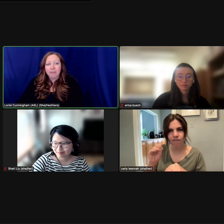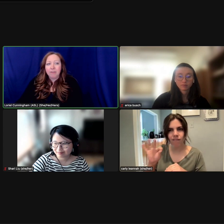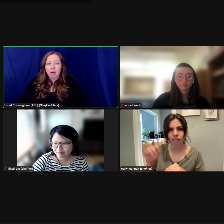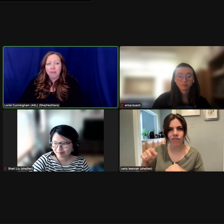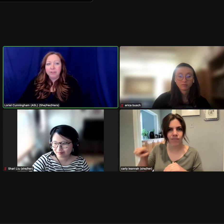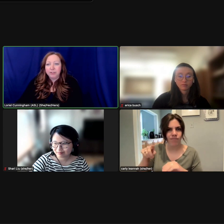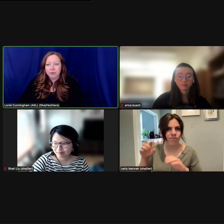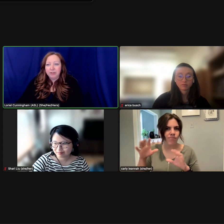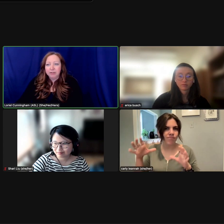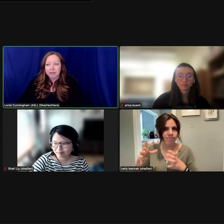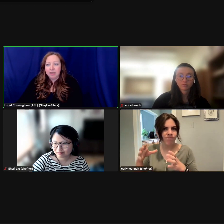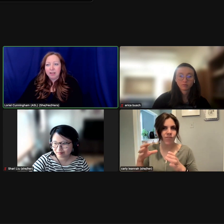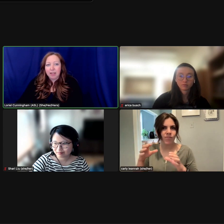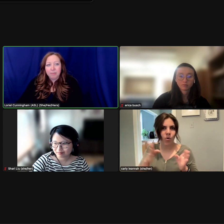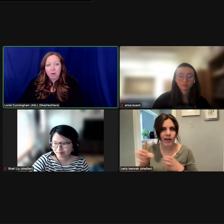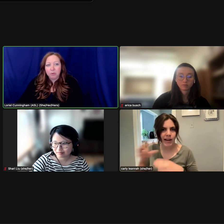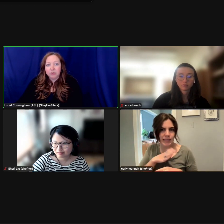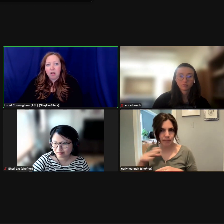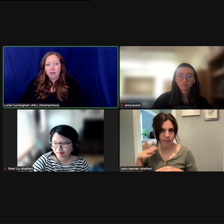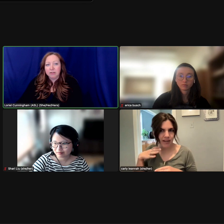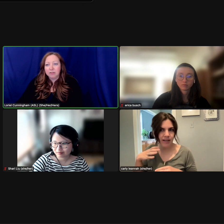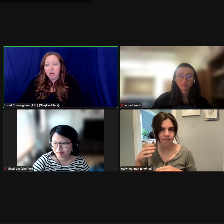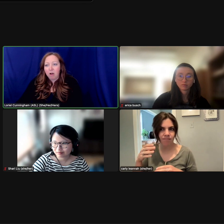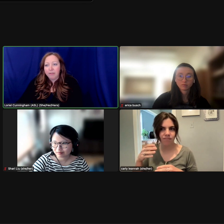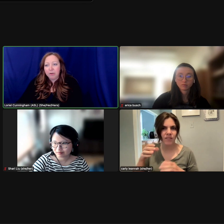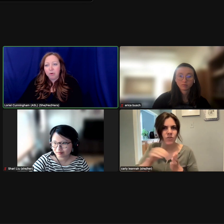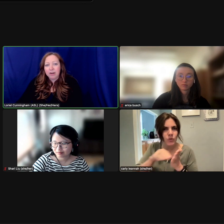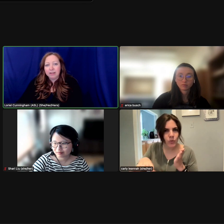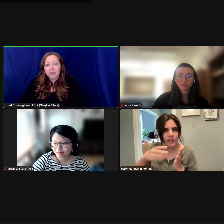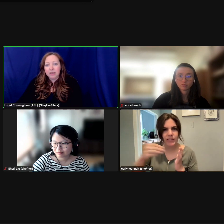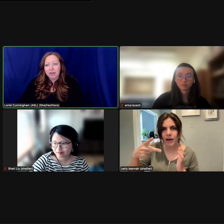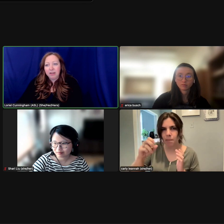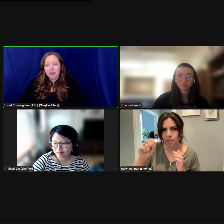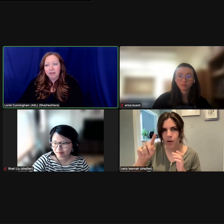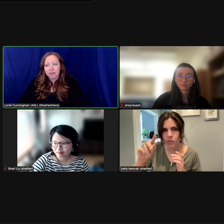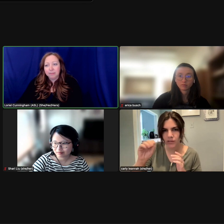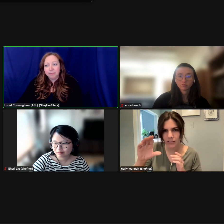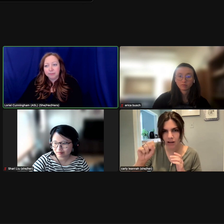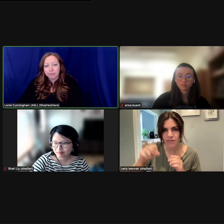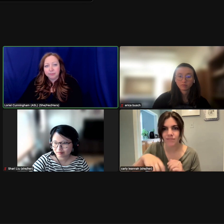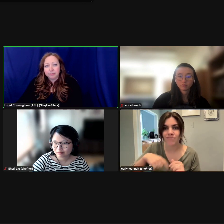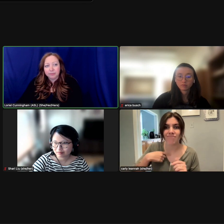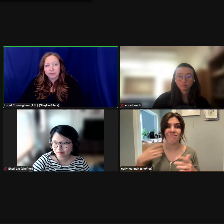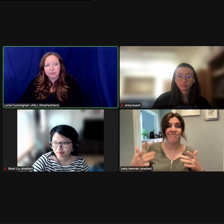On behalf of all of the students and postdocs on the organizing committee,